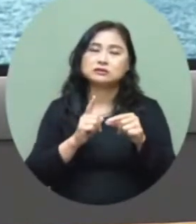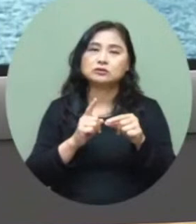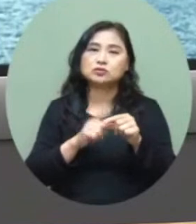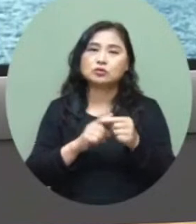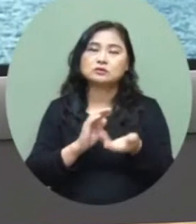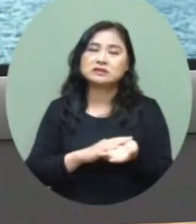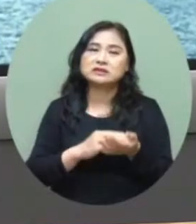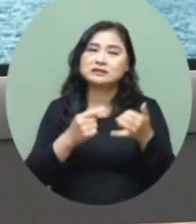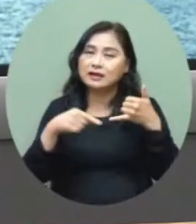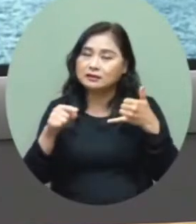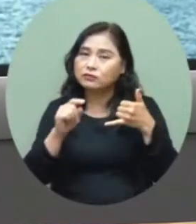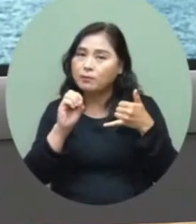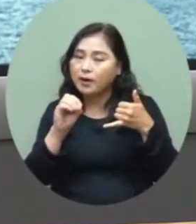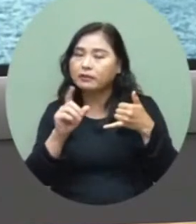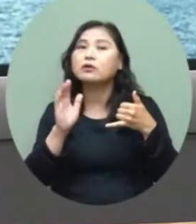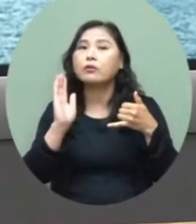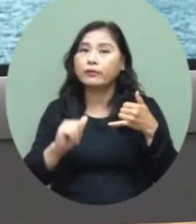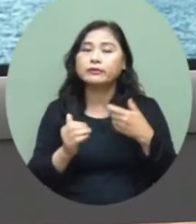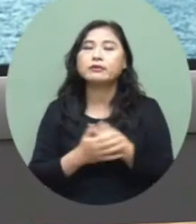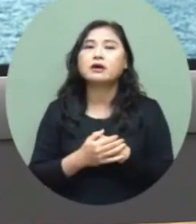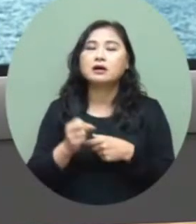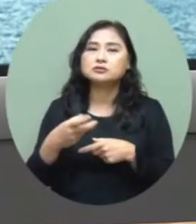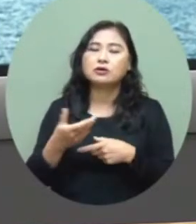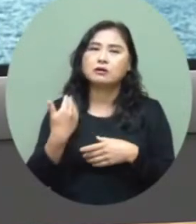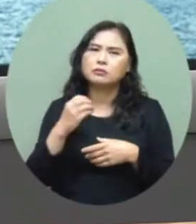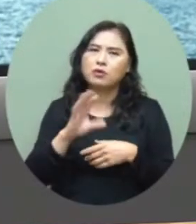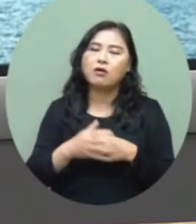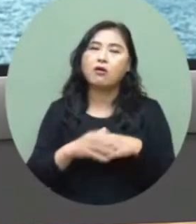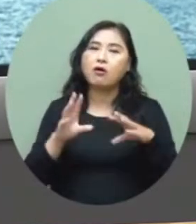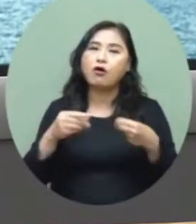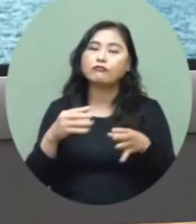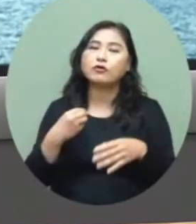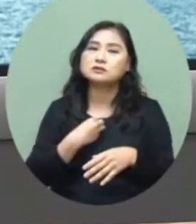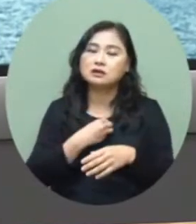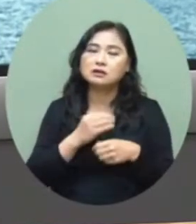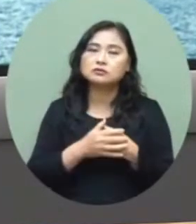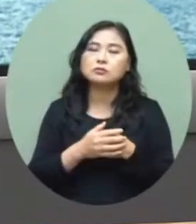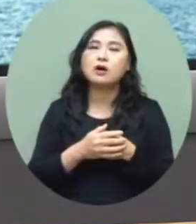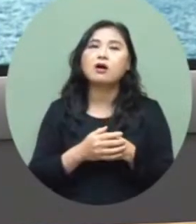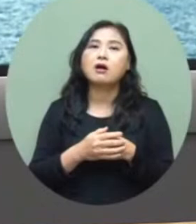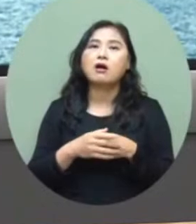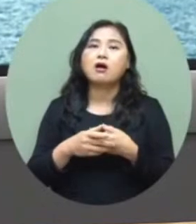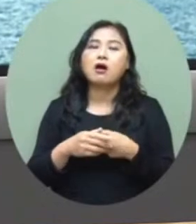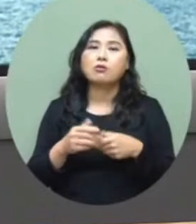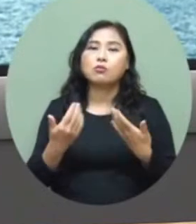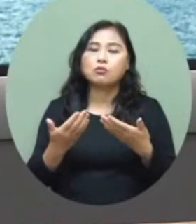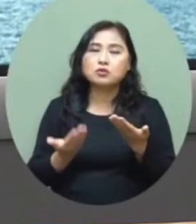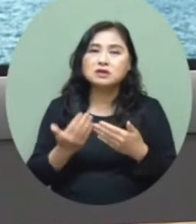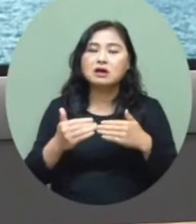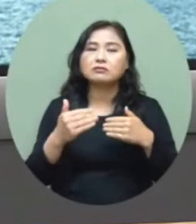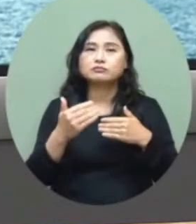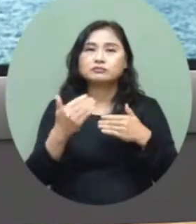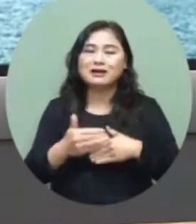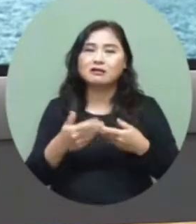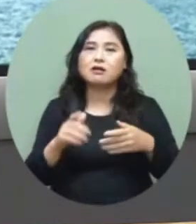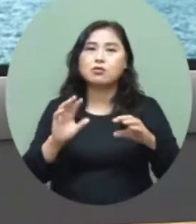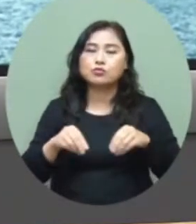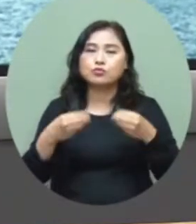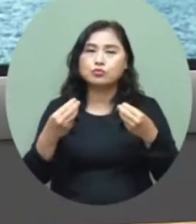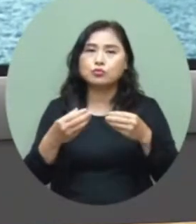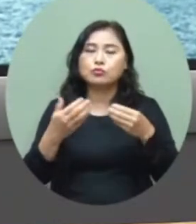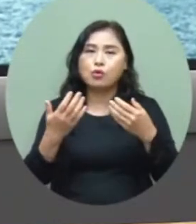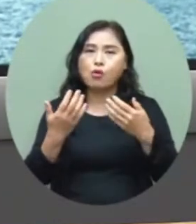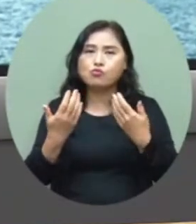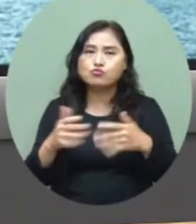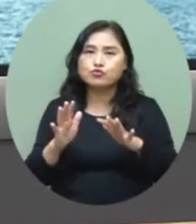there are also telephone hotlines and so on. Well, you talk about the consultation service. In fact, for those who have recovered and those who